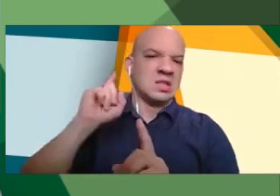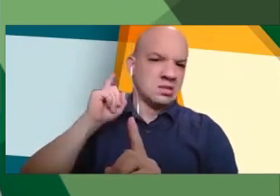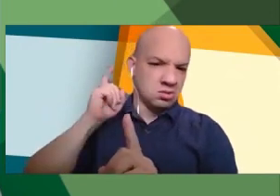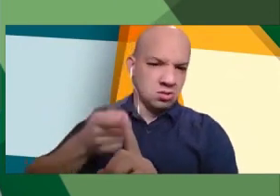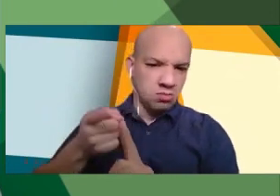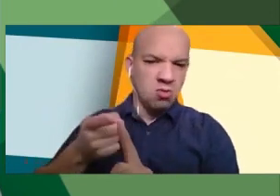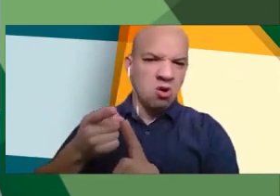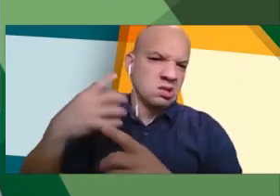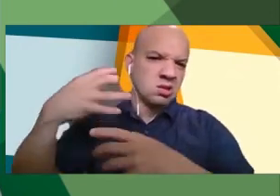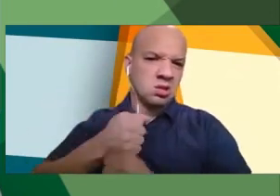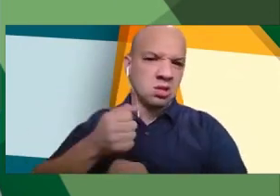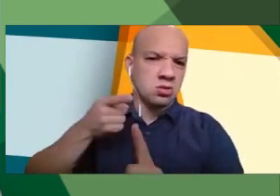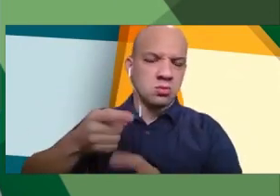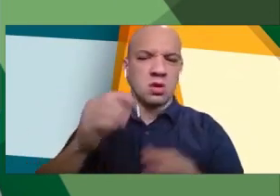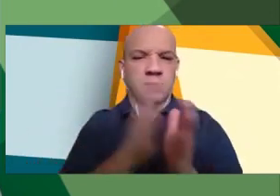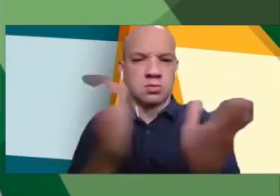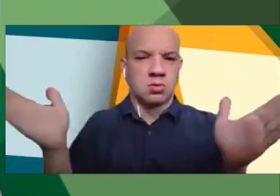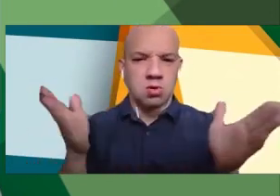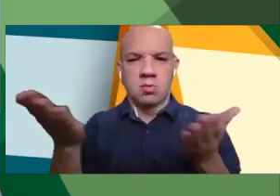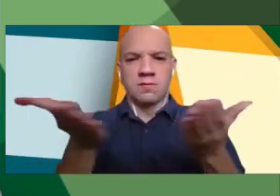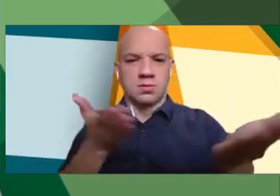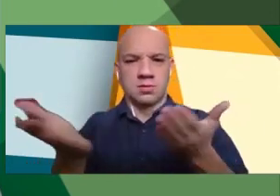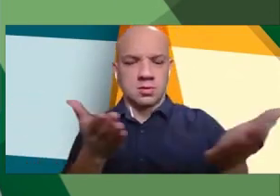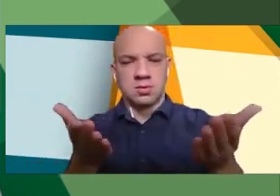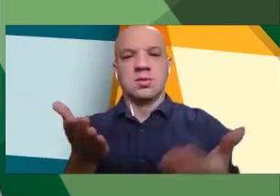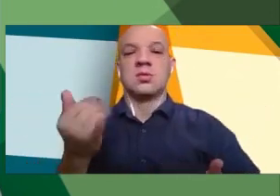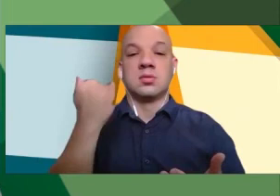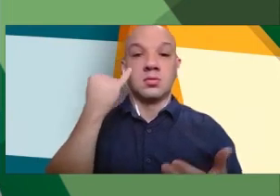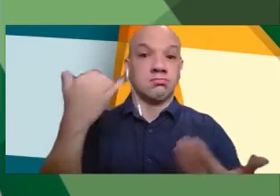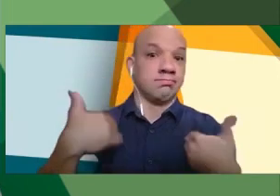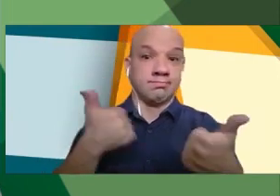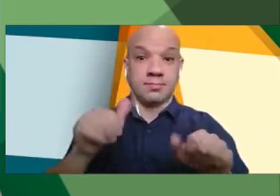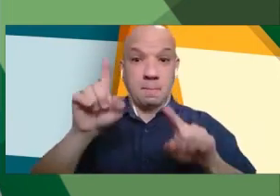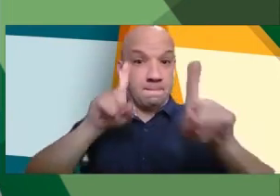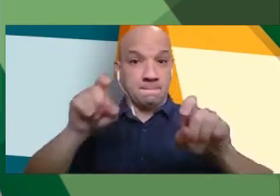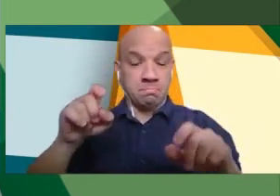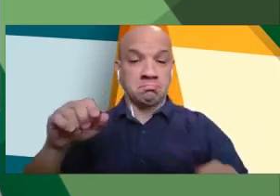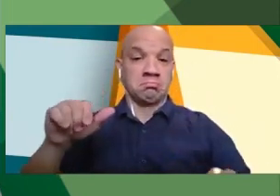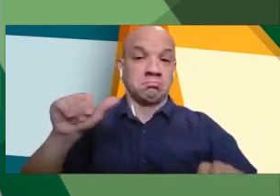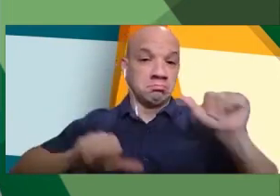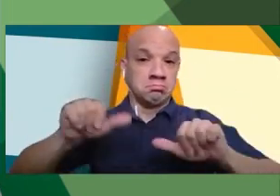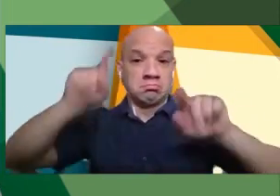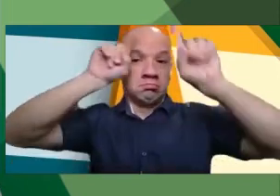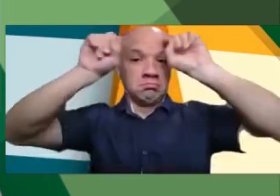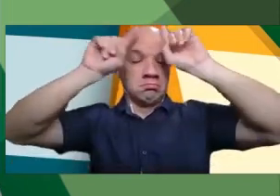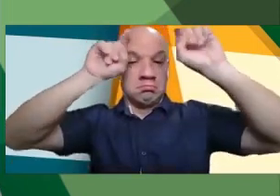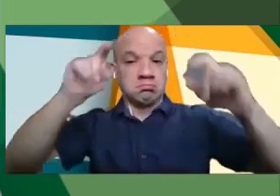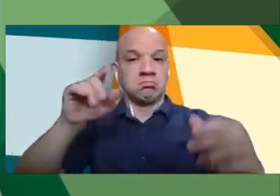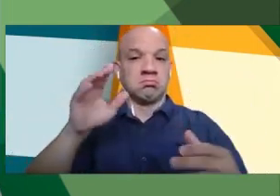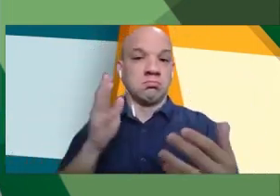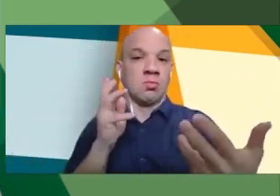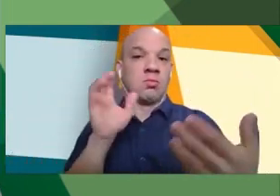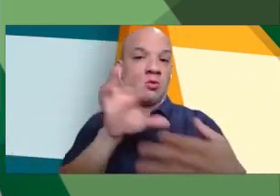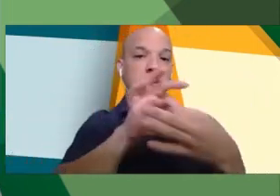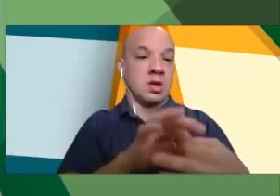a summary of the scope of services. If you may have any questions pertaining the scope, as William